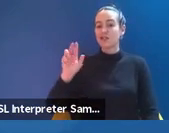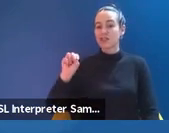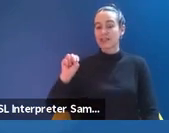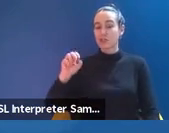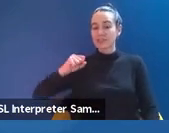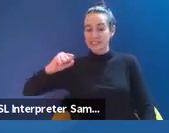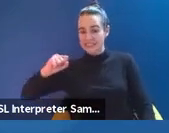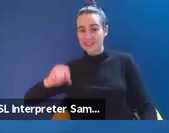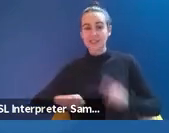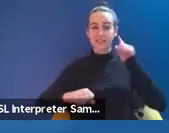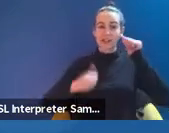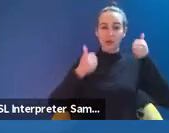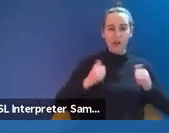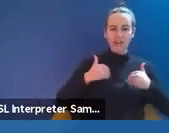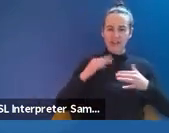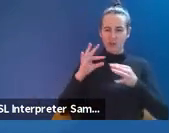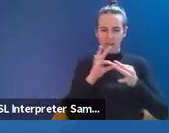and hearing loss?